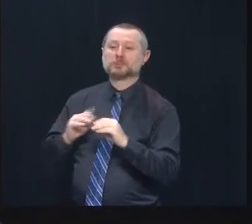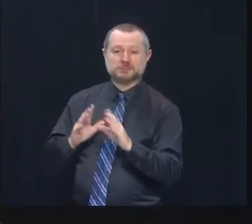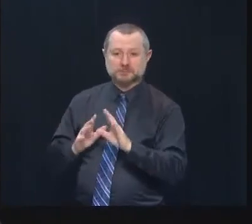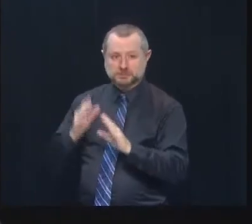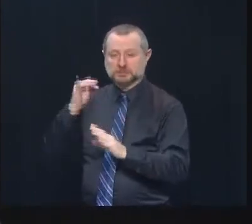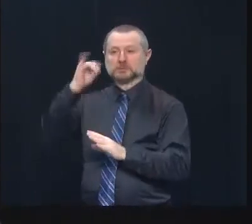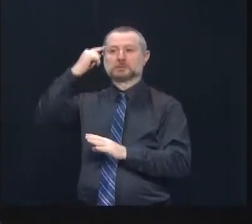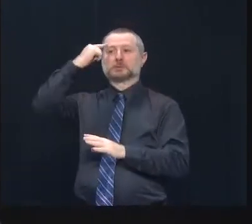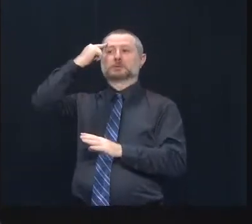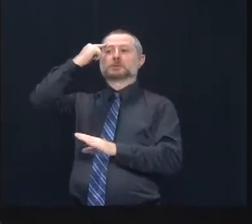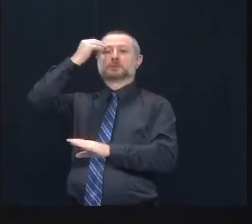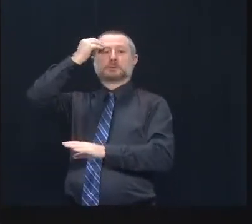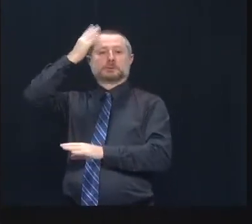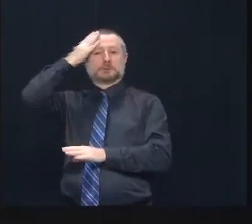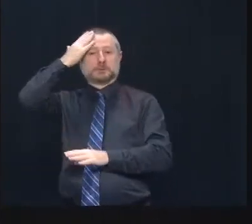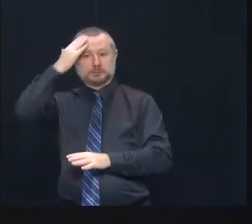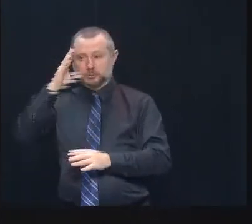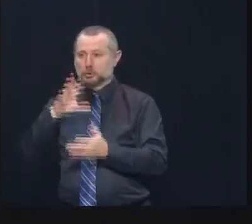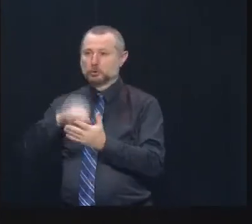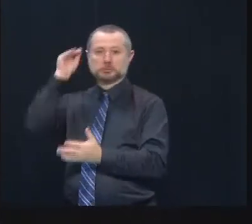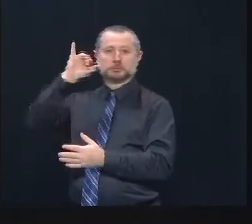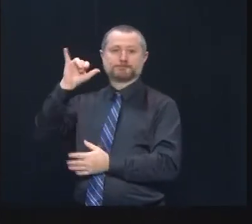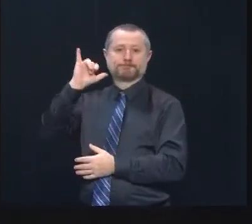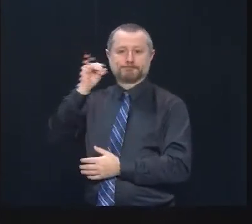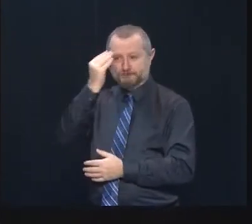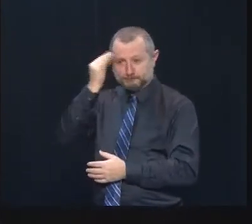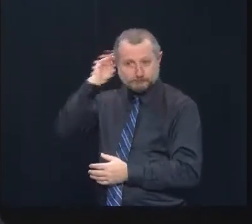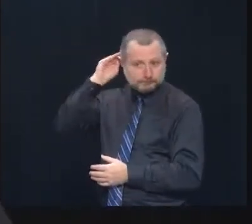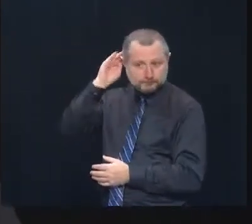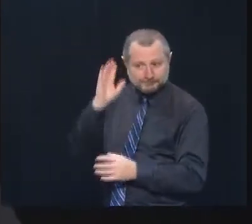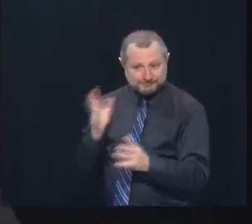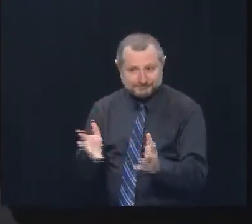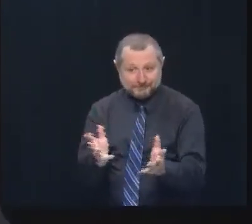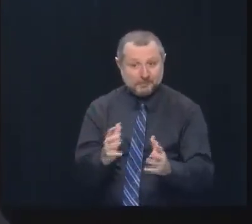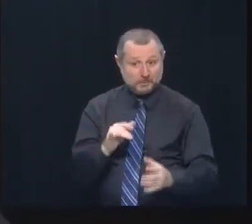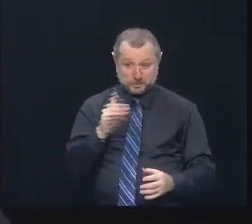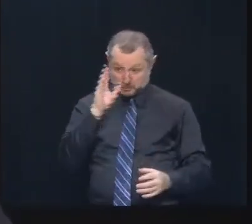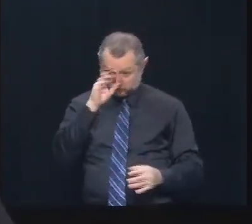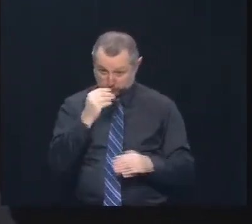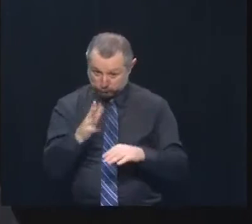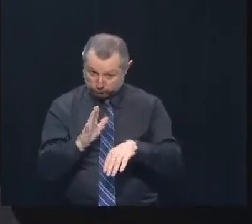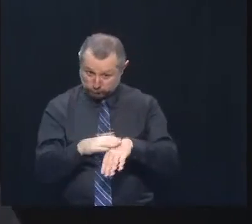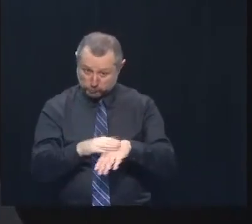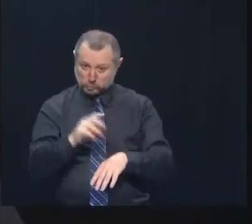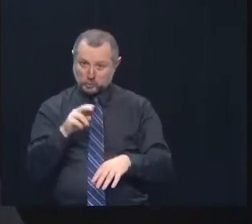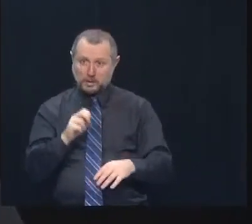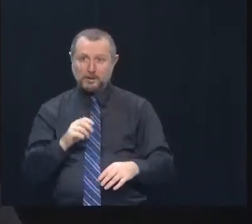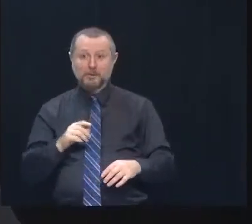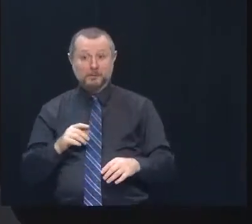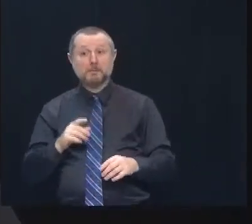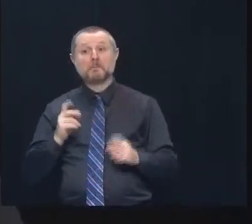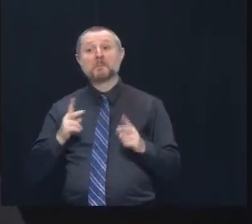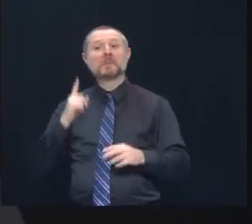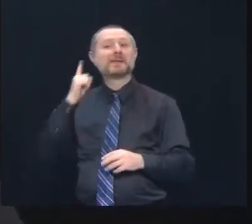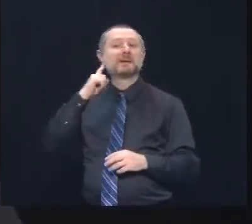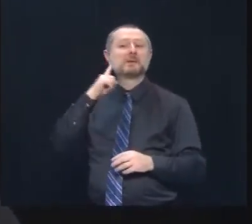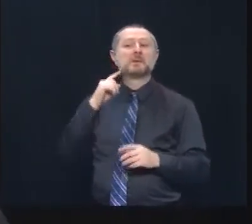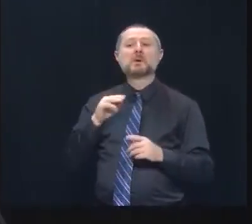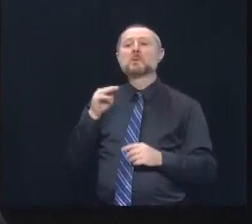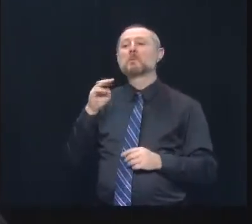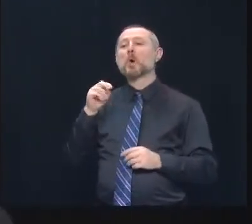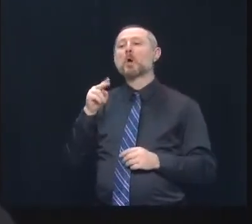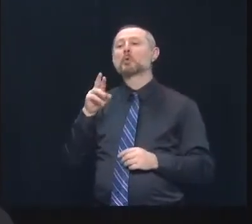seen zones, once they're aware it's them, because, you know, people here in Monroe County, that's everybody